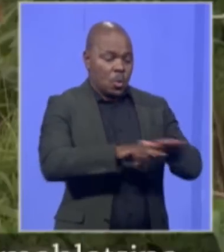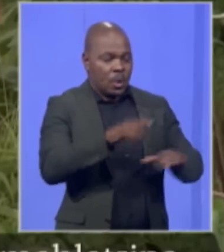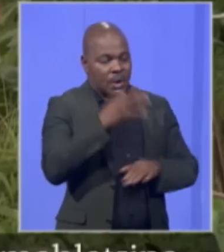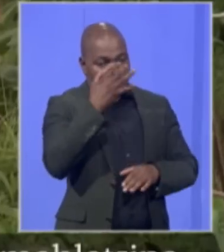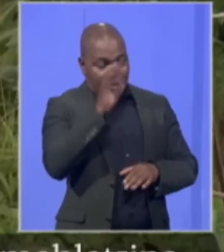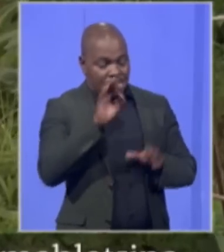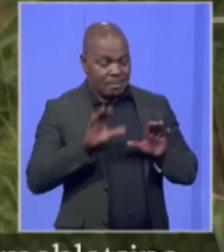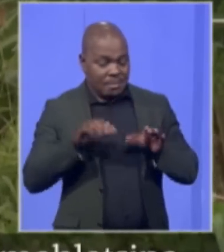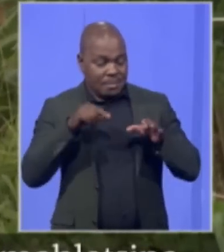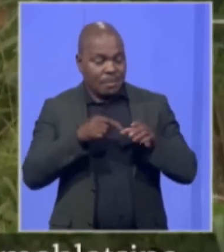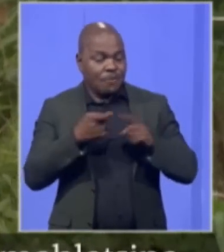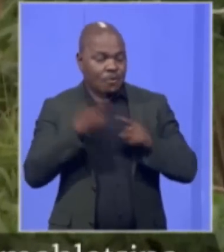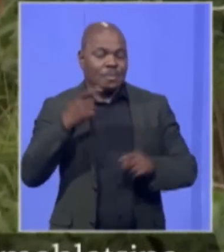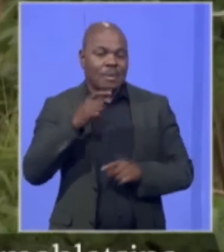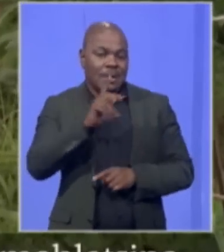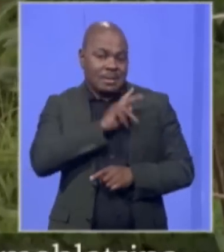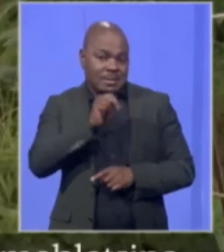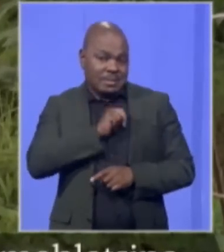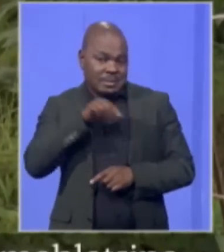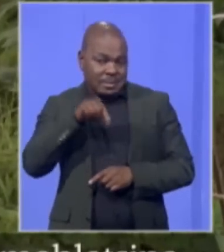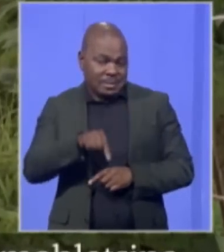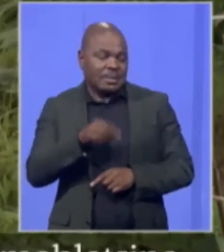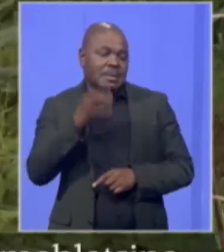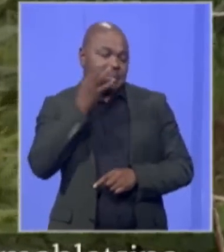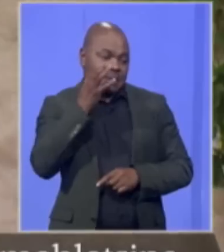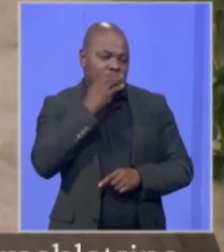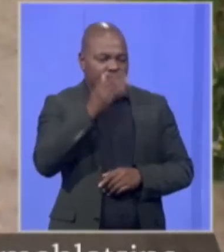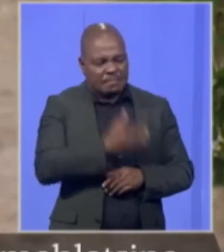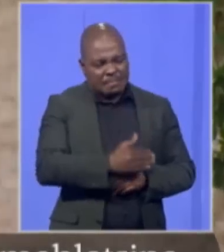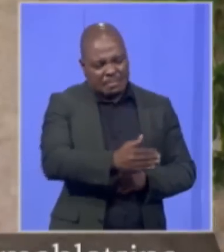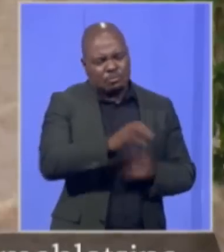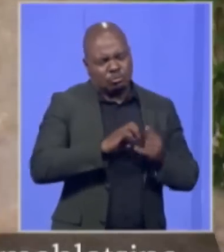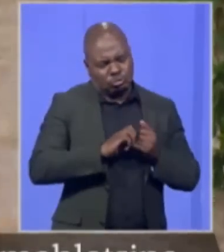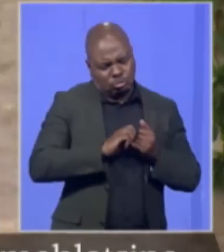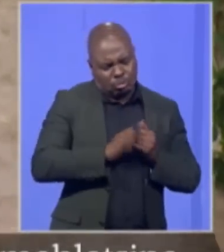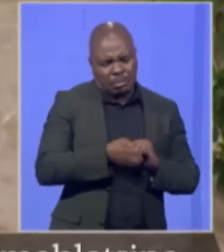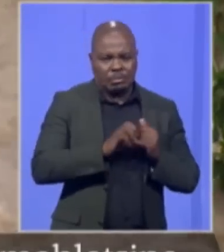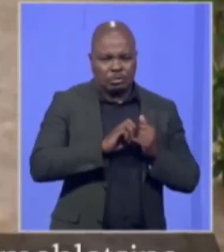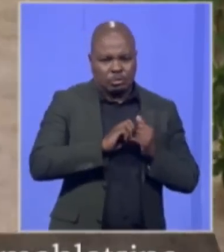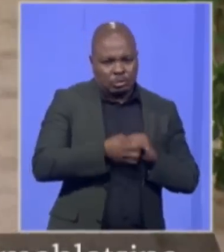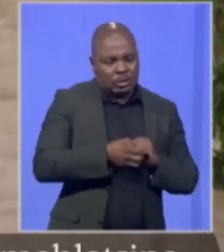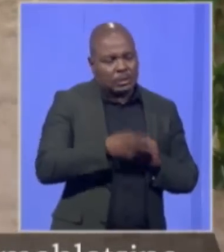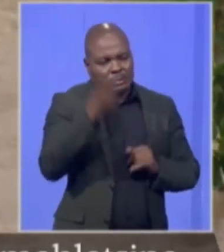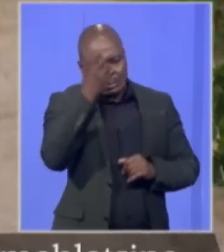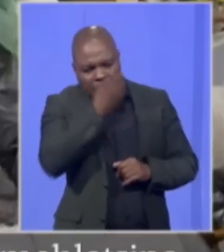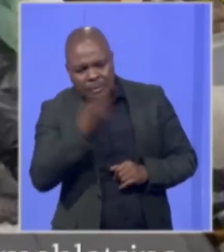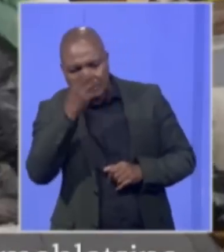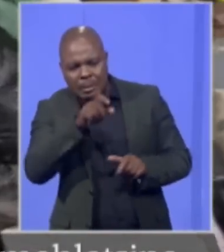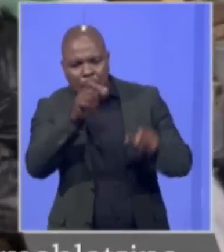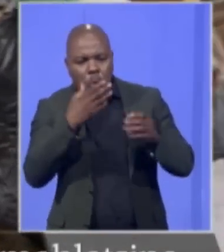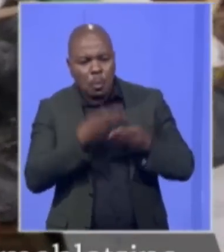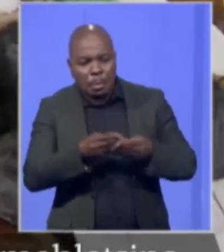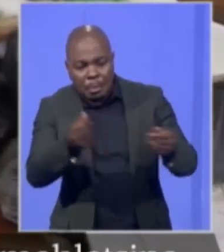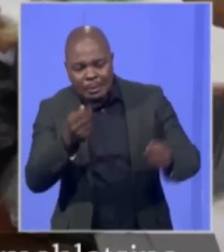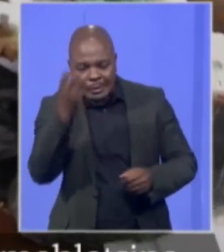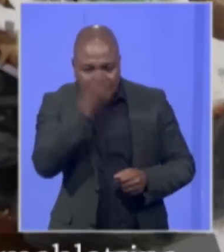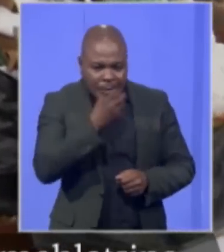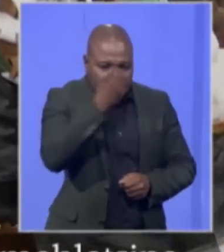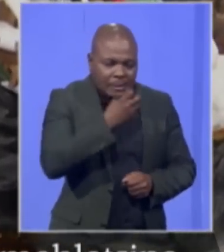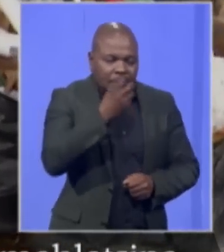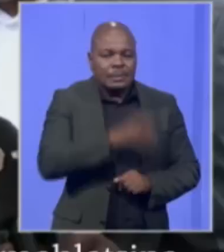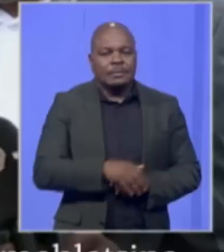Ditaba tsa Marena KwaZulu-Natal le re le tlo etsa ka hohle ho fumana ditopo tse ntseng di nyametse ho